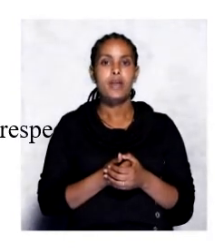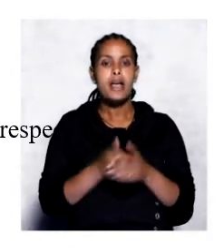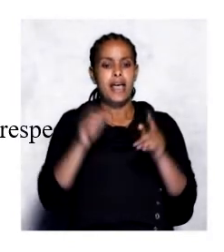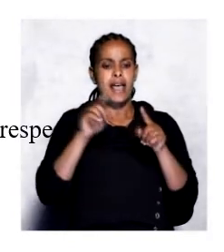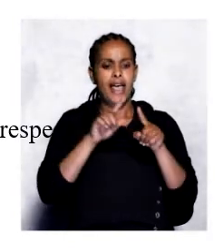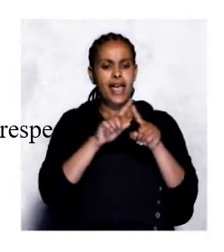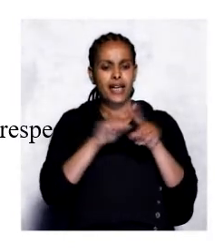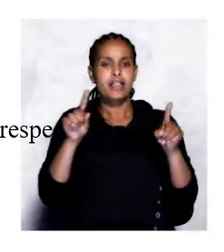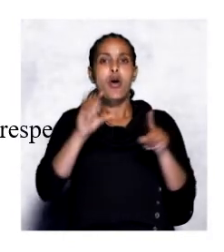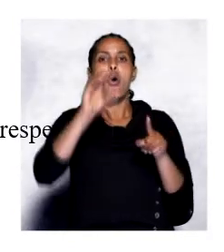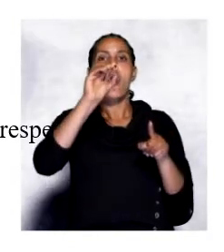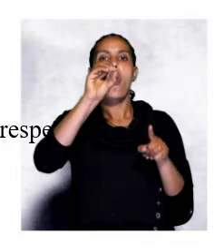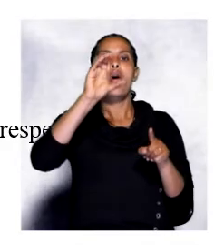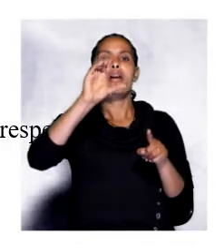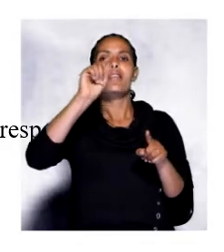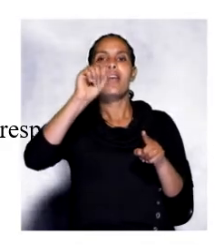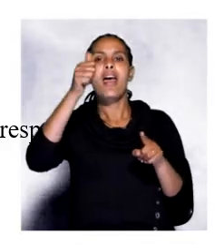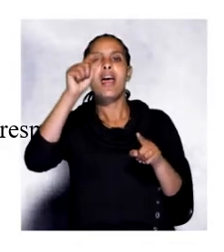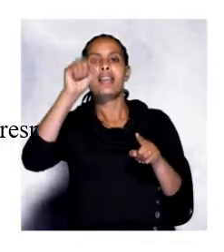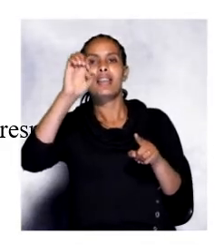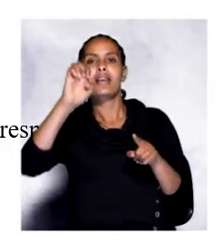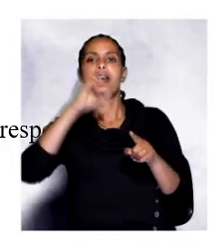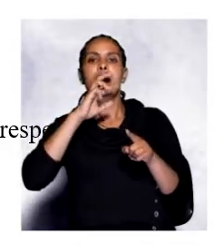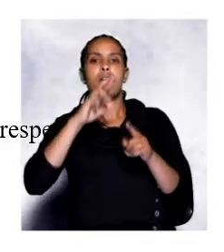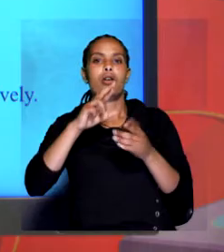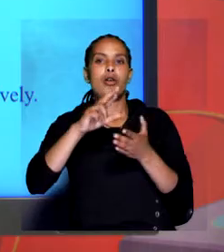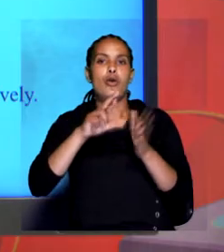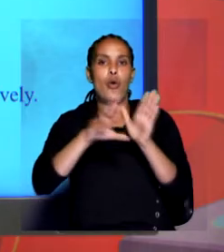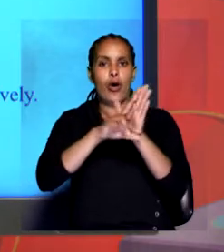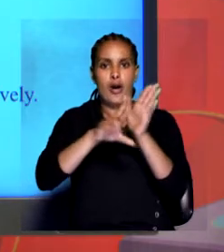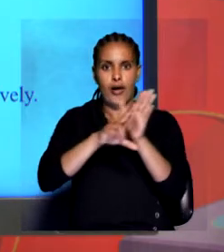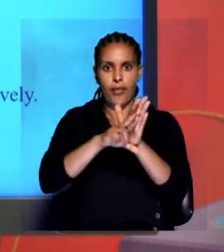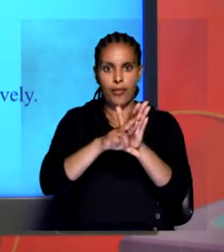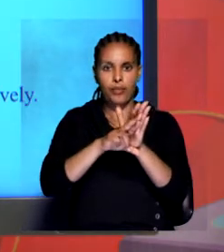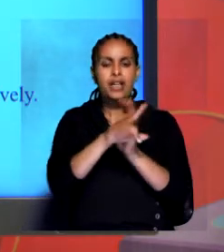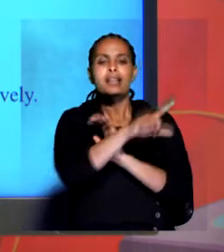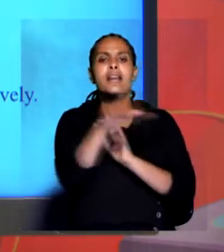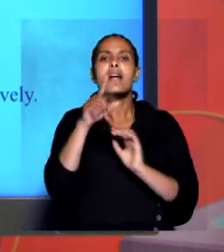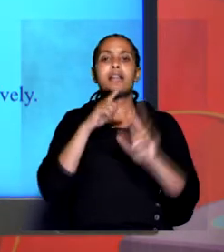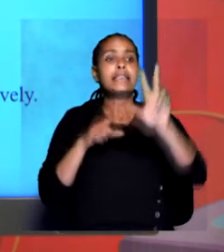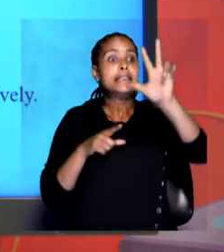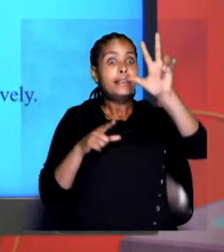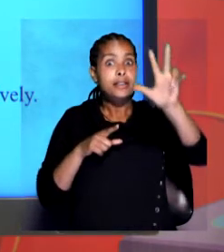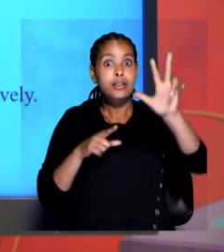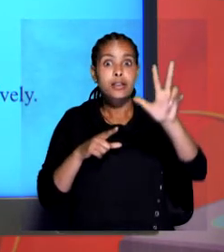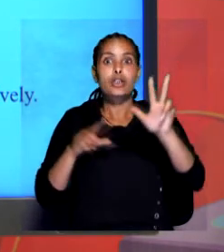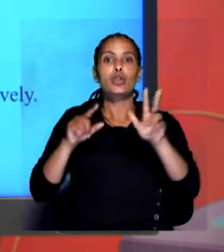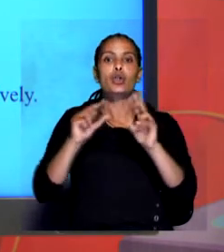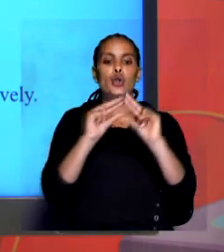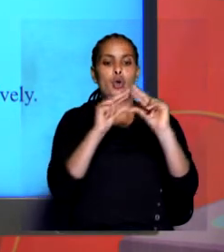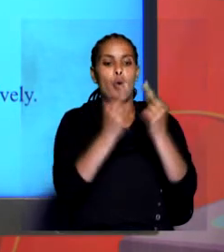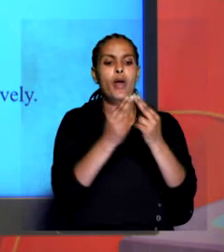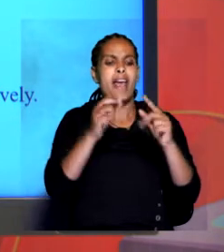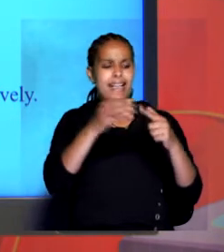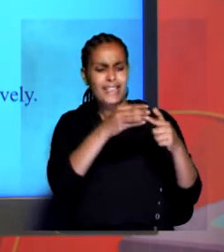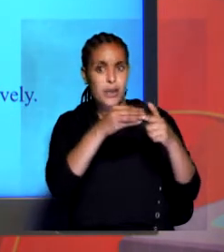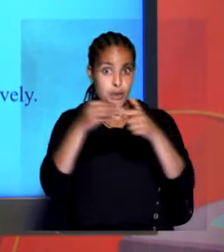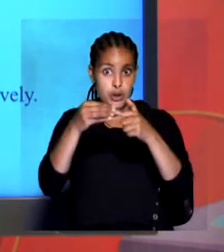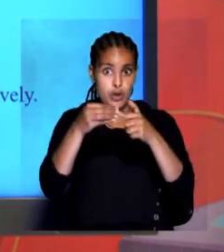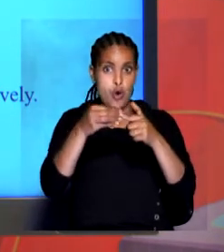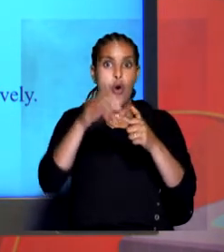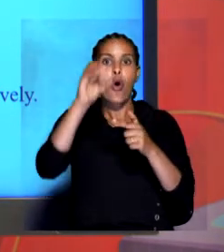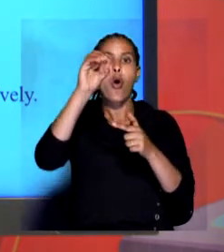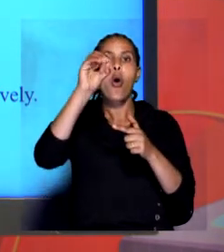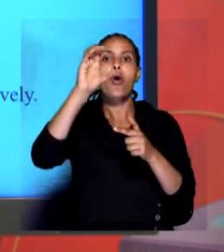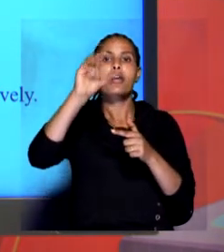Exception to the octet rule in covalent bonding. There are three groups of molecules that are exceptions to the octet